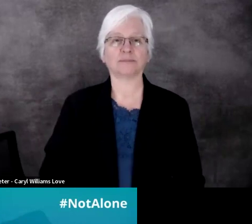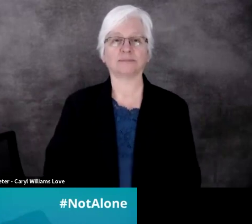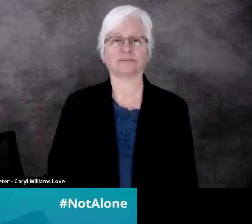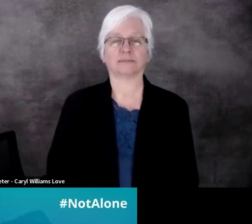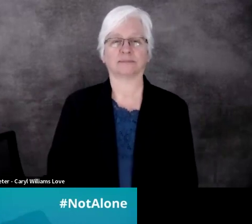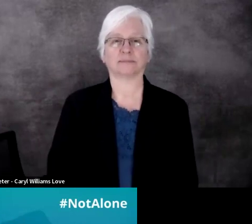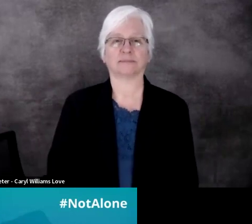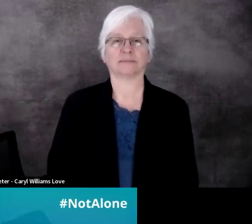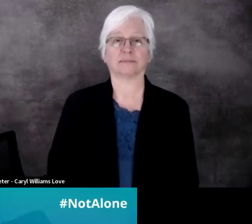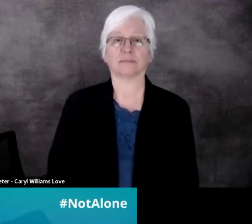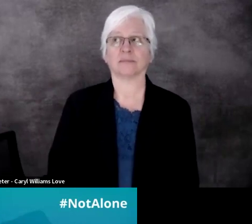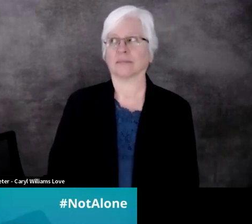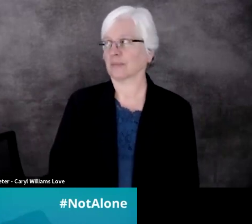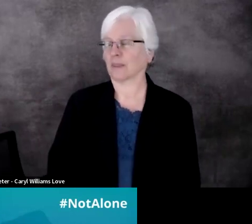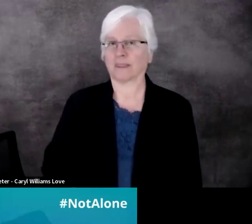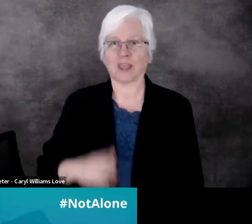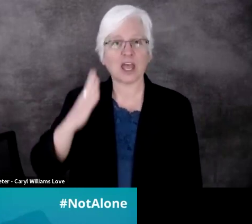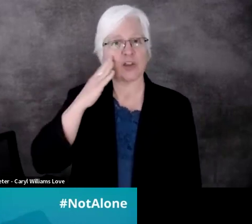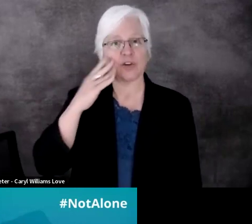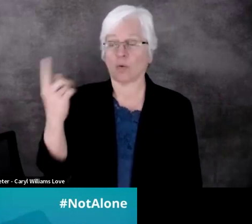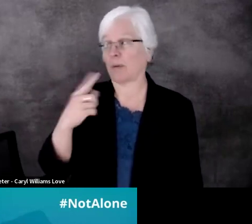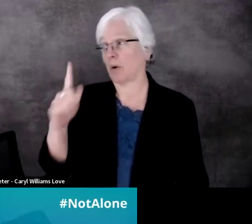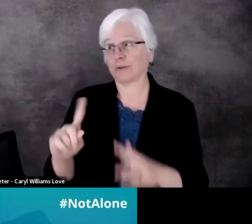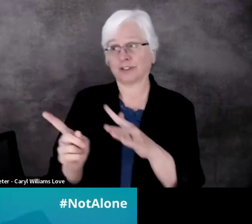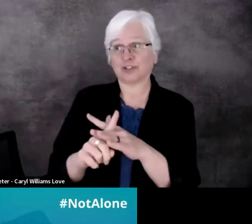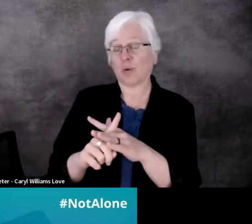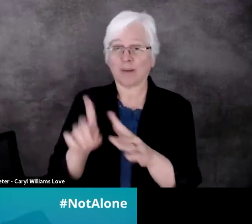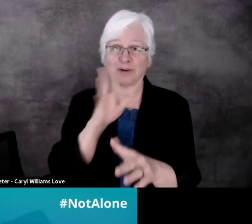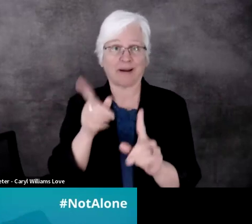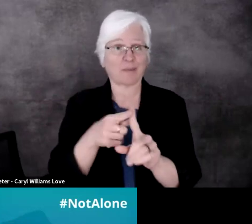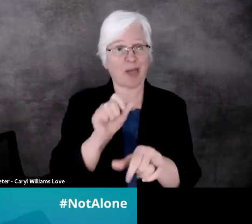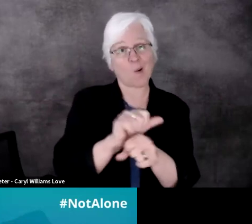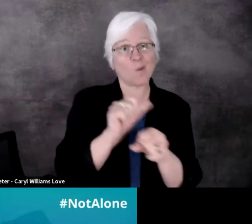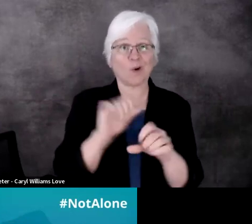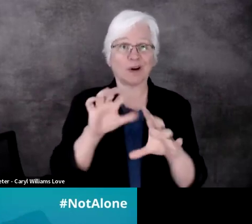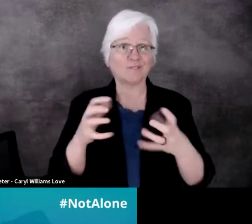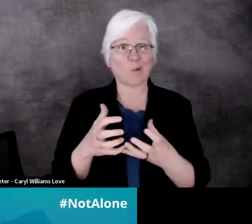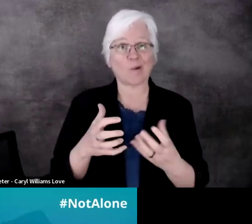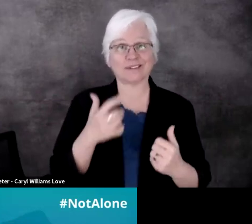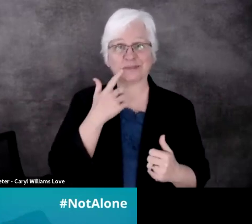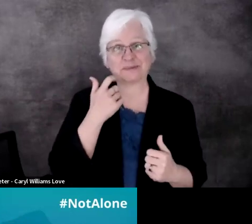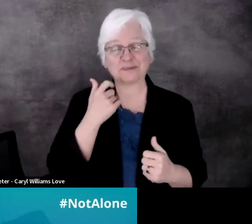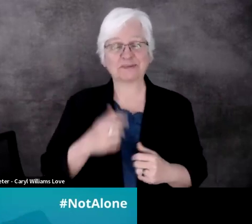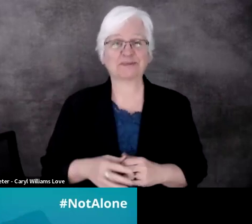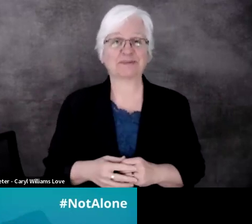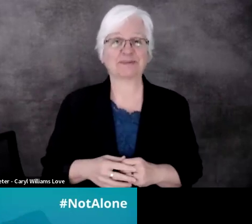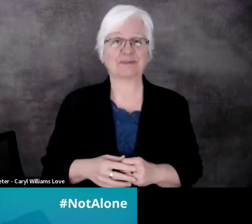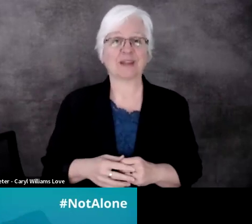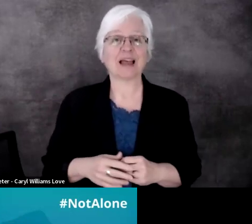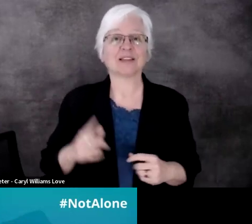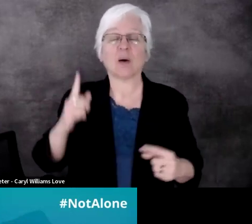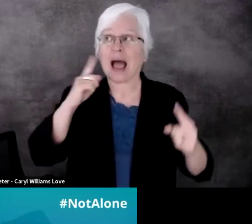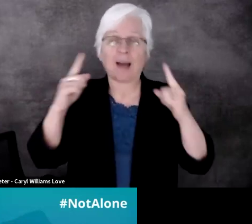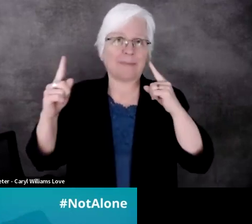Well, this is when I fly in to talk about workforce. and what I'm hearing is some